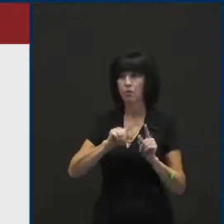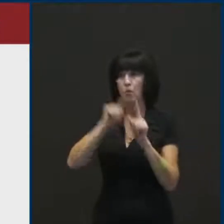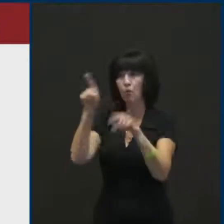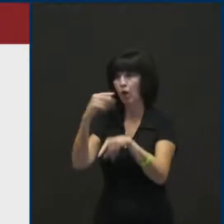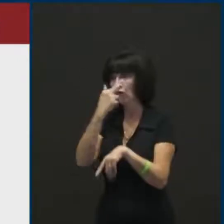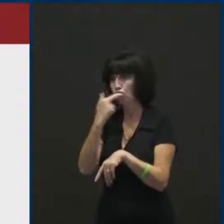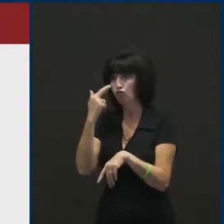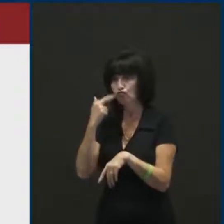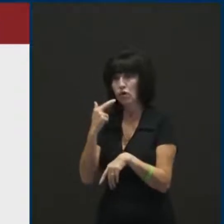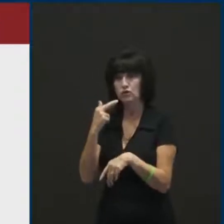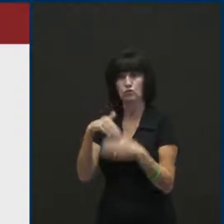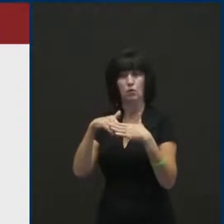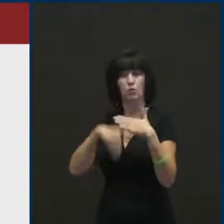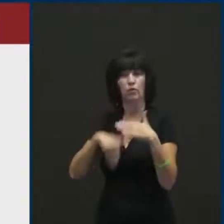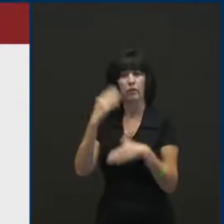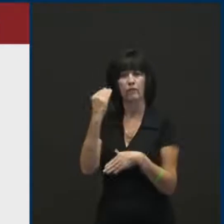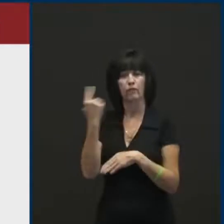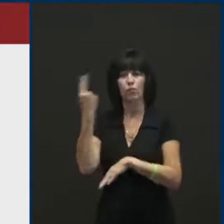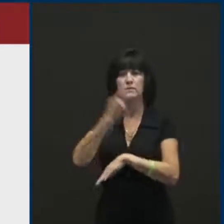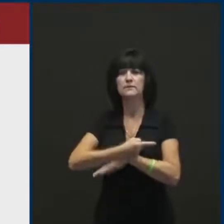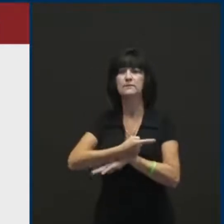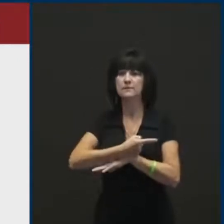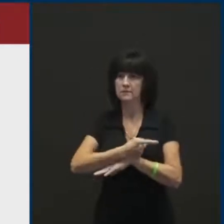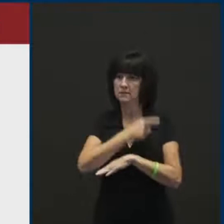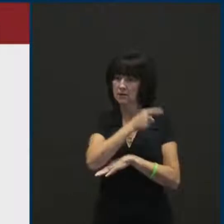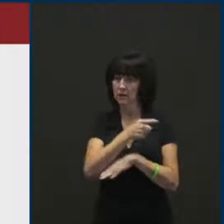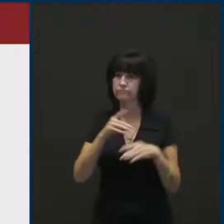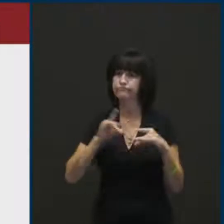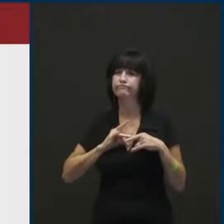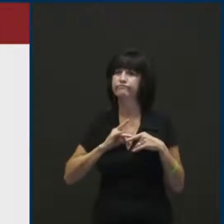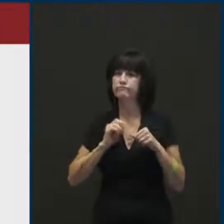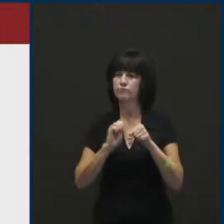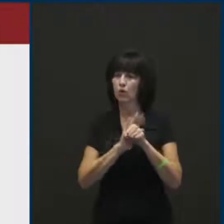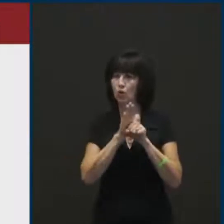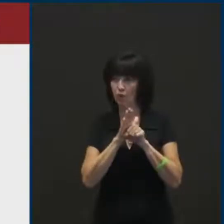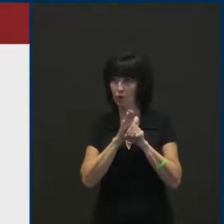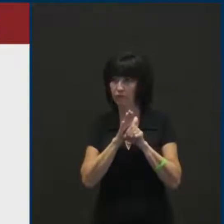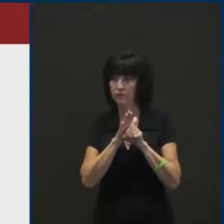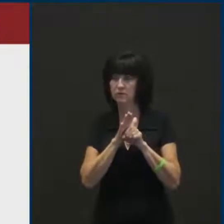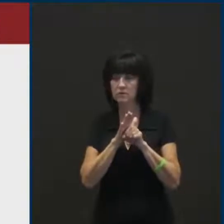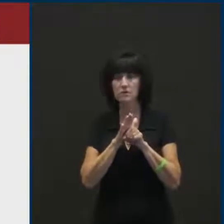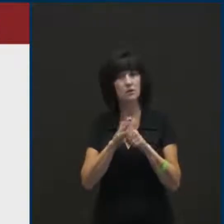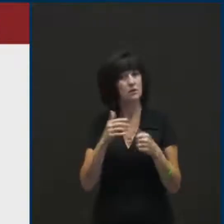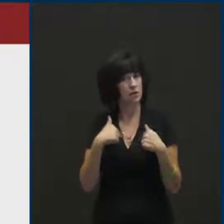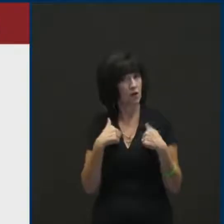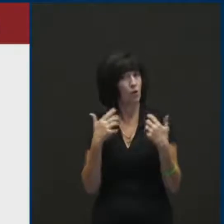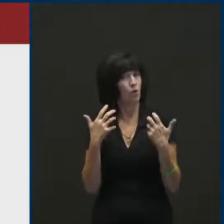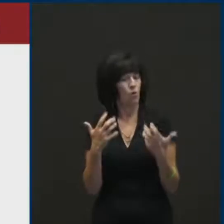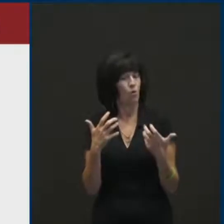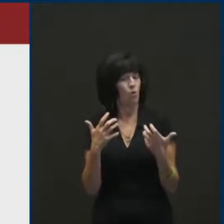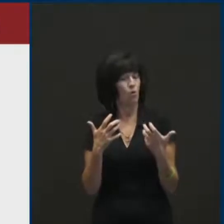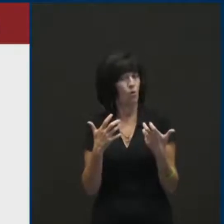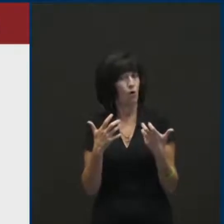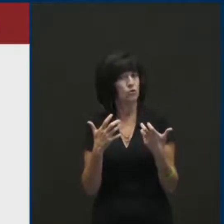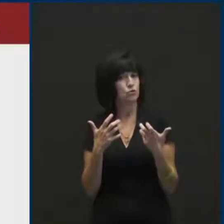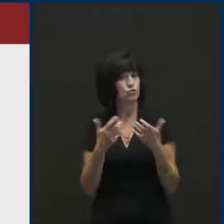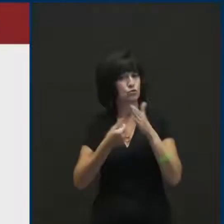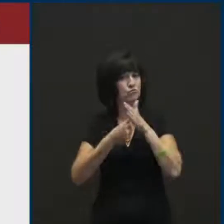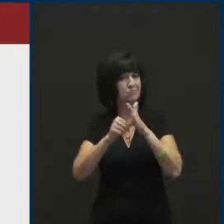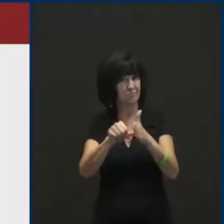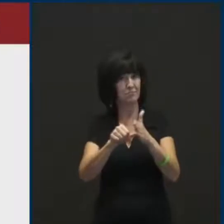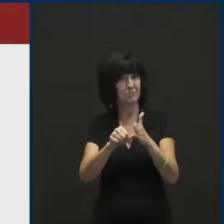to their diagnosis. But I really want to point out that we've seen a lot more cases